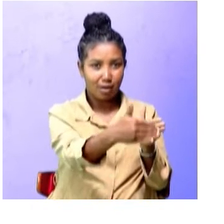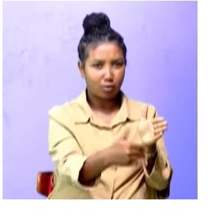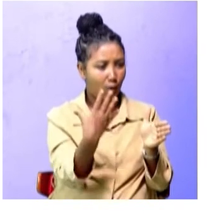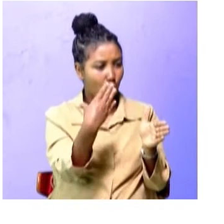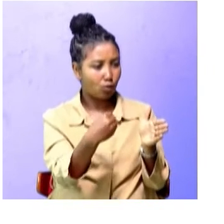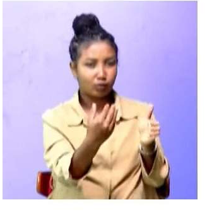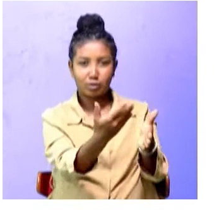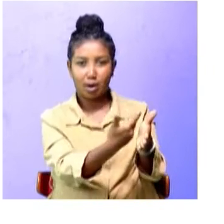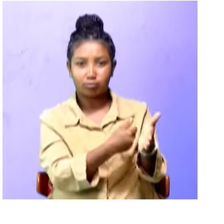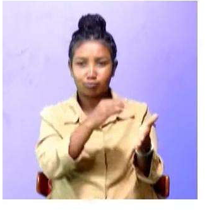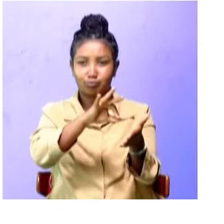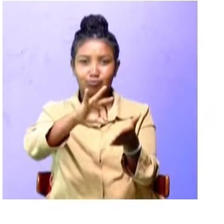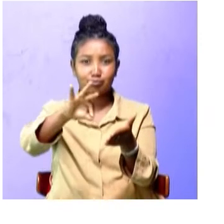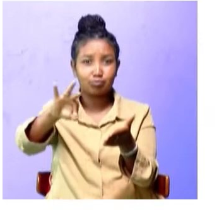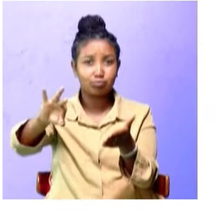Riverside